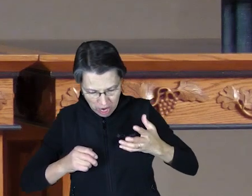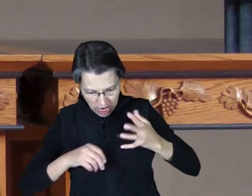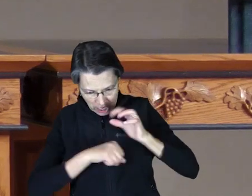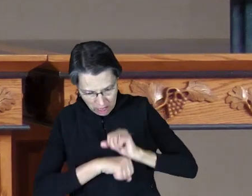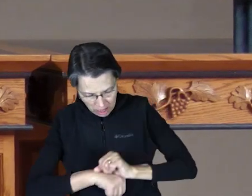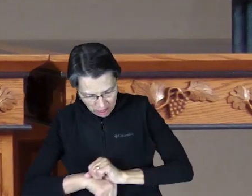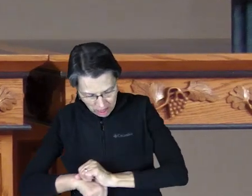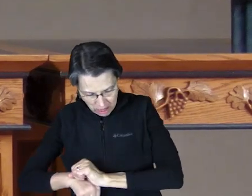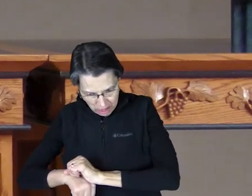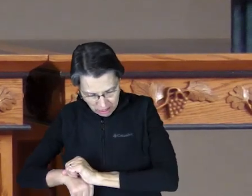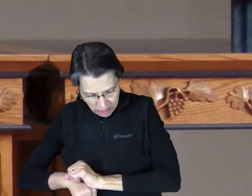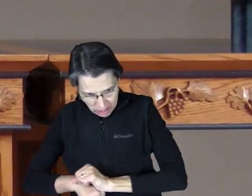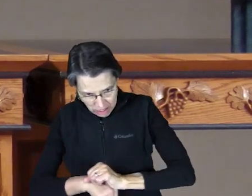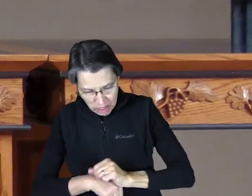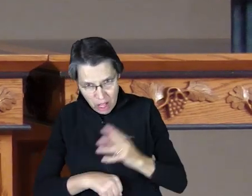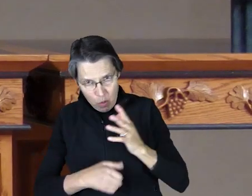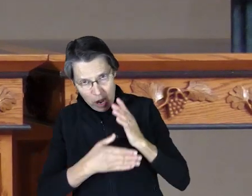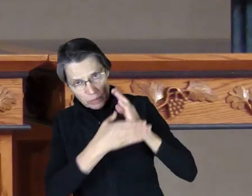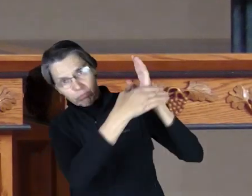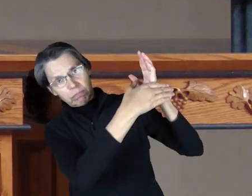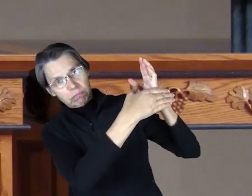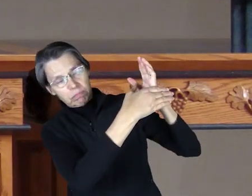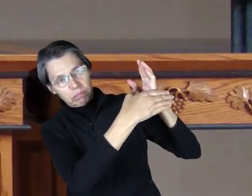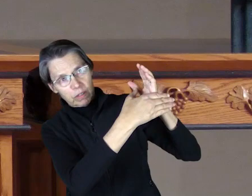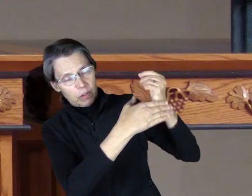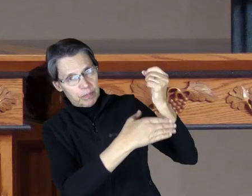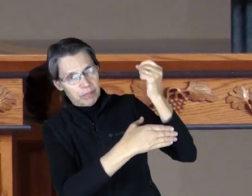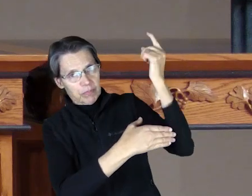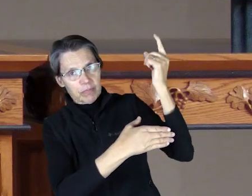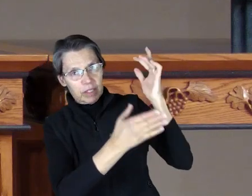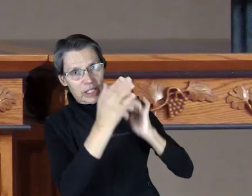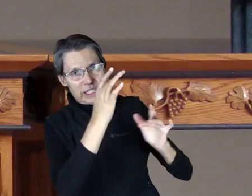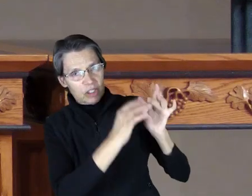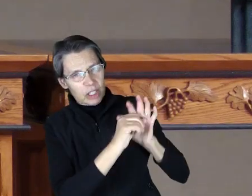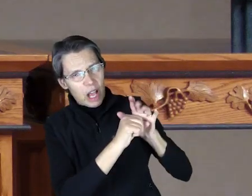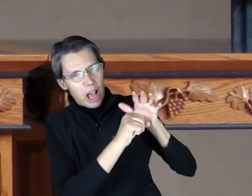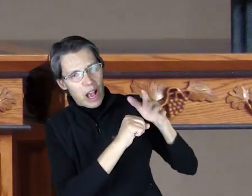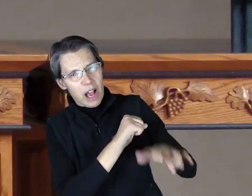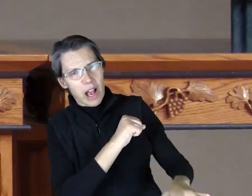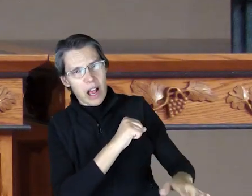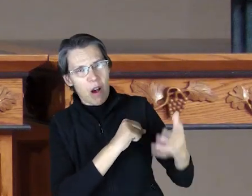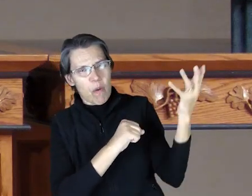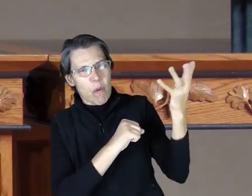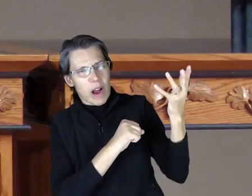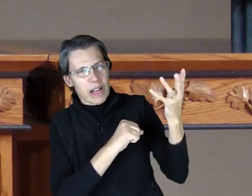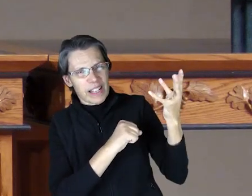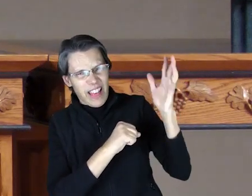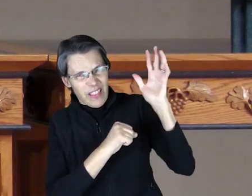What is it that is keeping us bound from knowing the abundance of Christ?